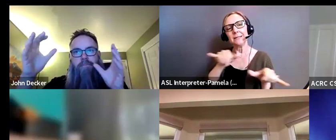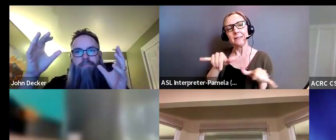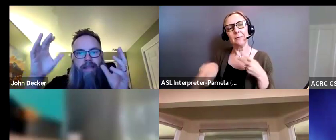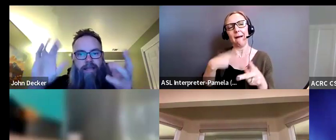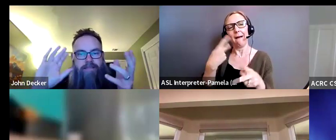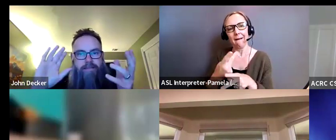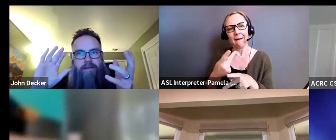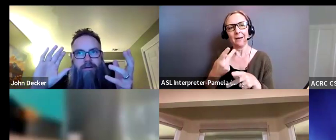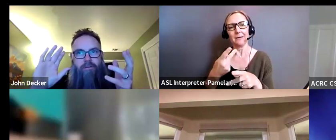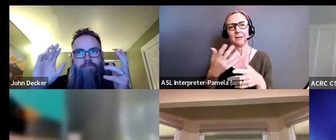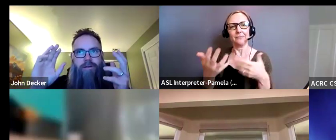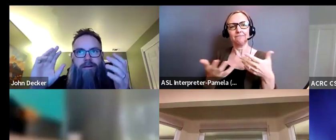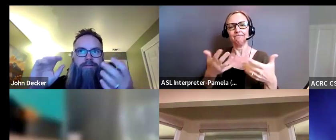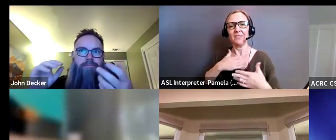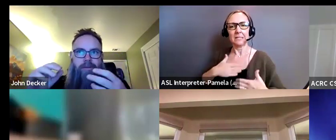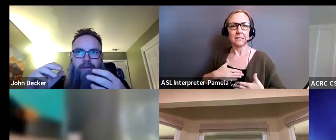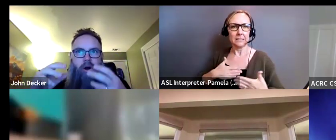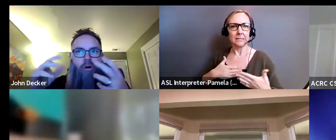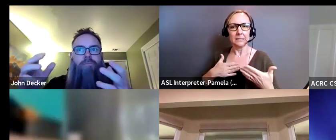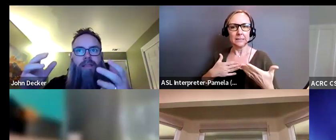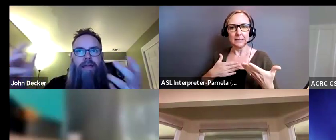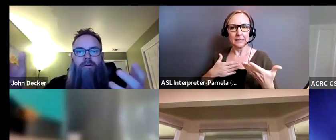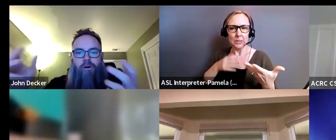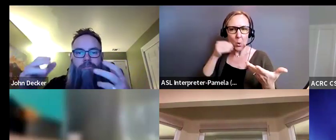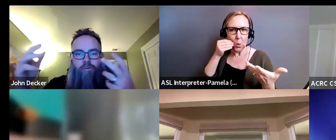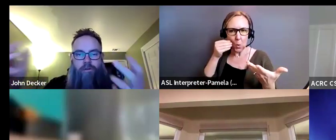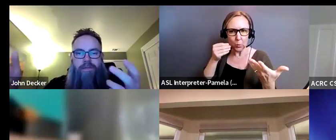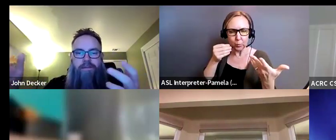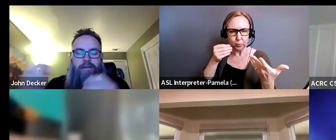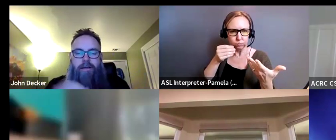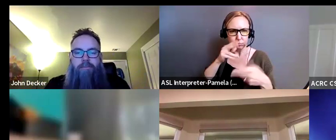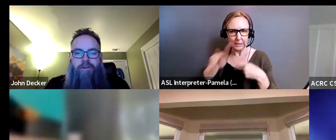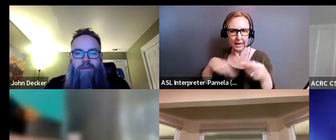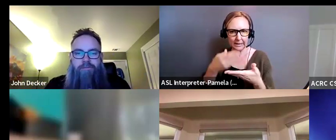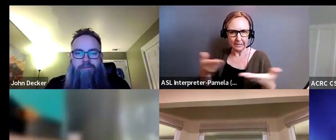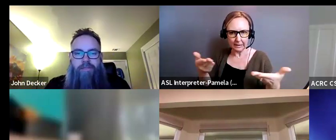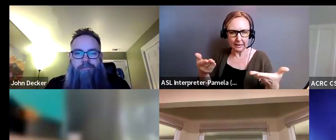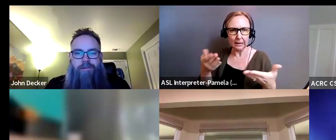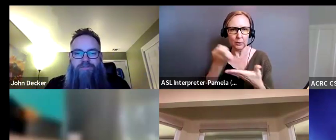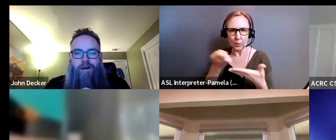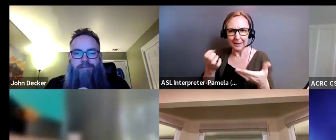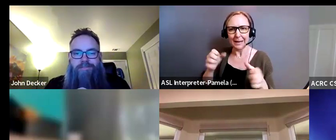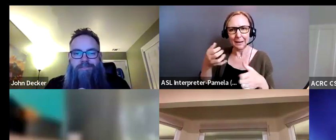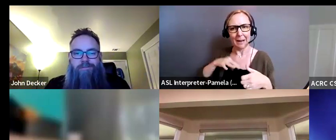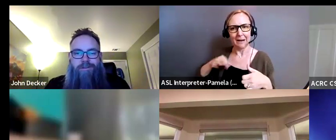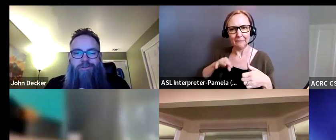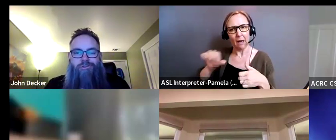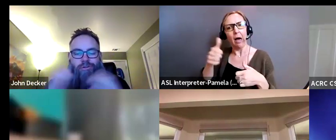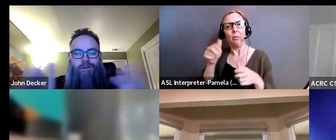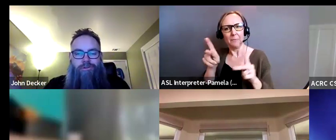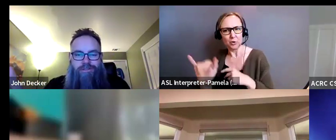physical plant or home layout, home equipment could benefit them as well.